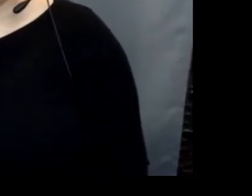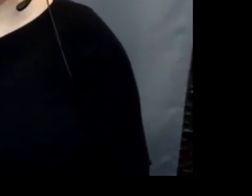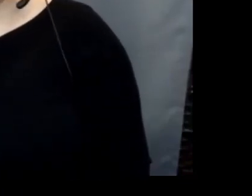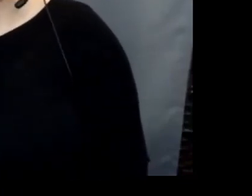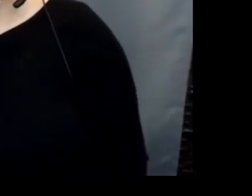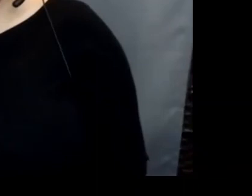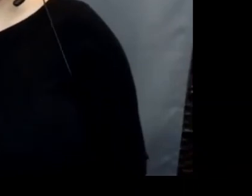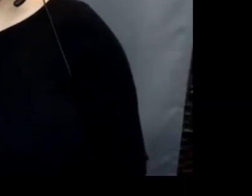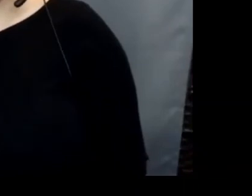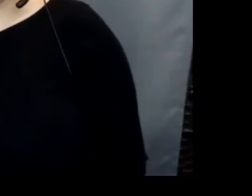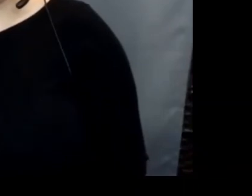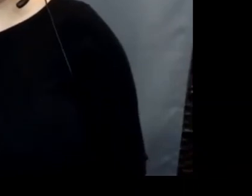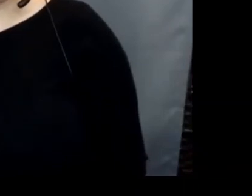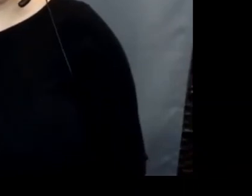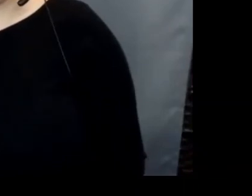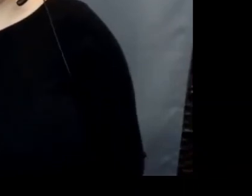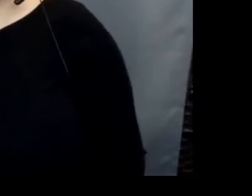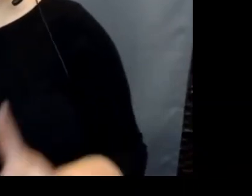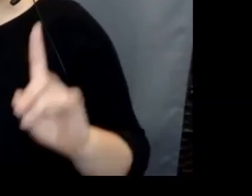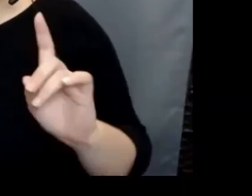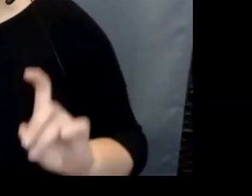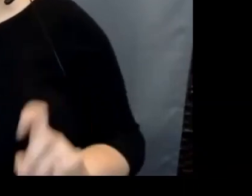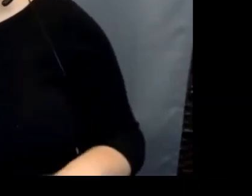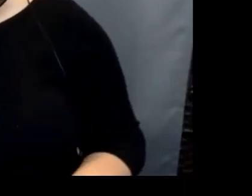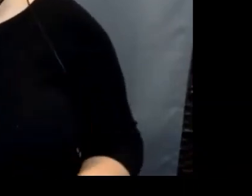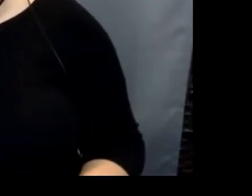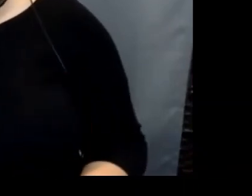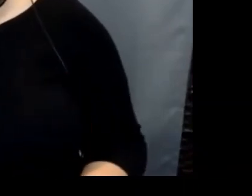another question, let's see.